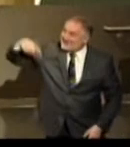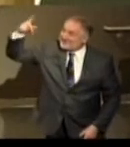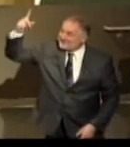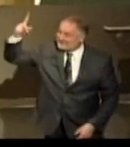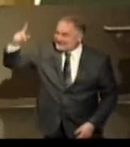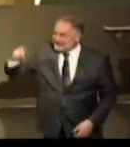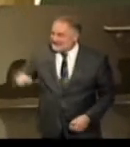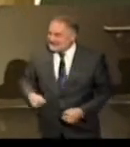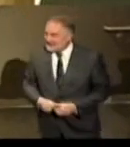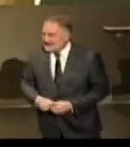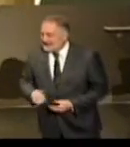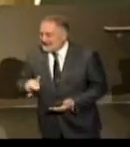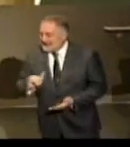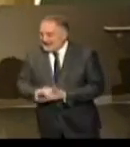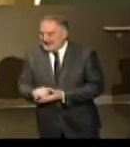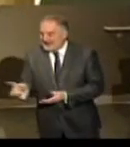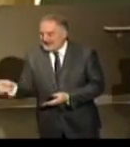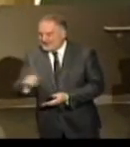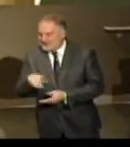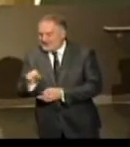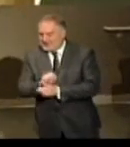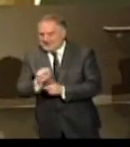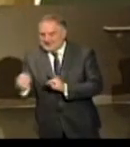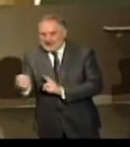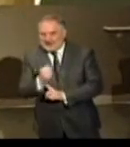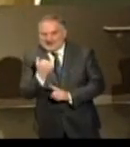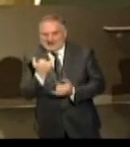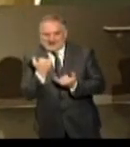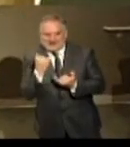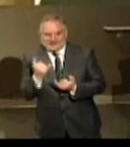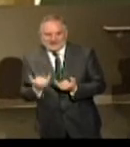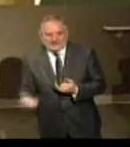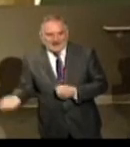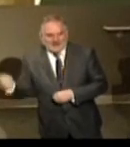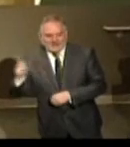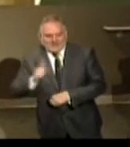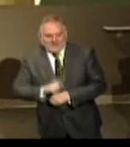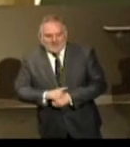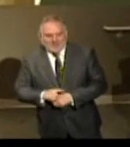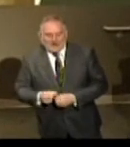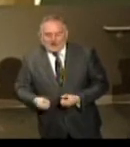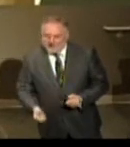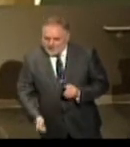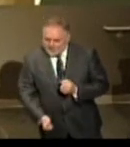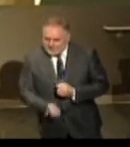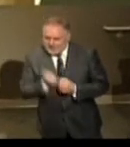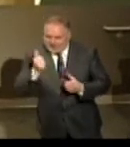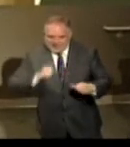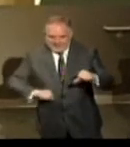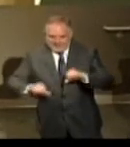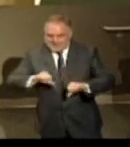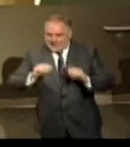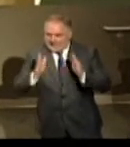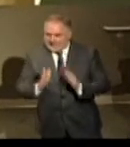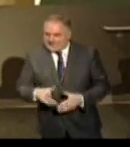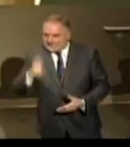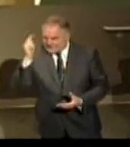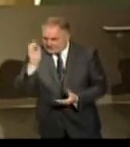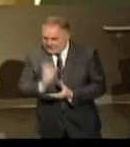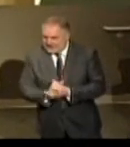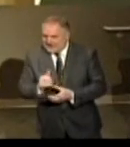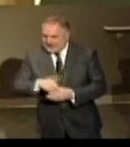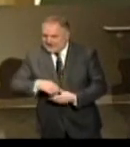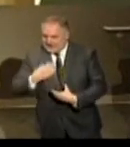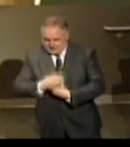are today. Listen, the majority of scientists believe in creation. And I'm not being unkind, I'm not being smart, I'm not